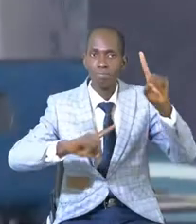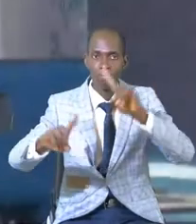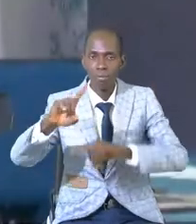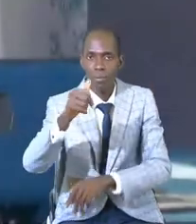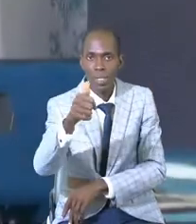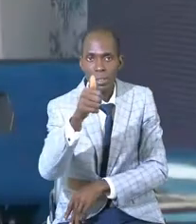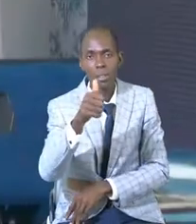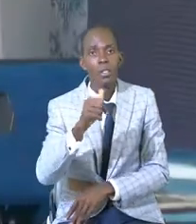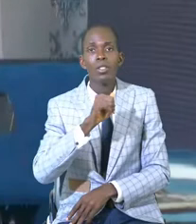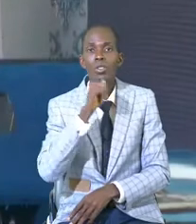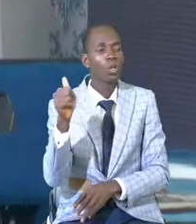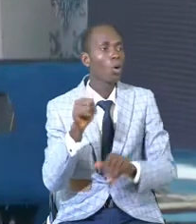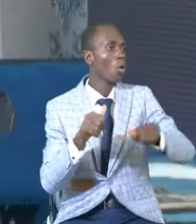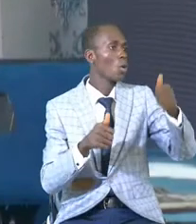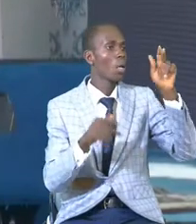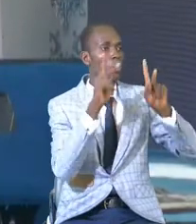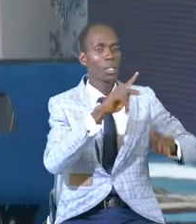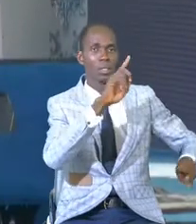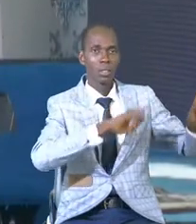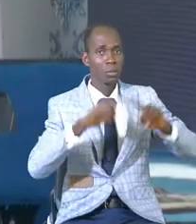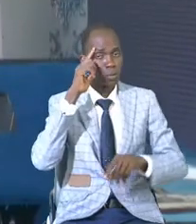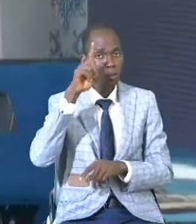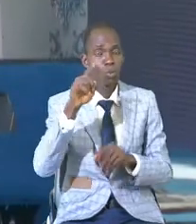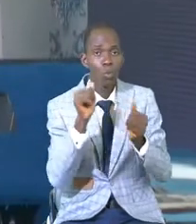mouth, with your own mouth, with thy mouth,